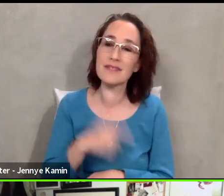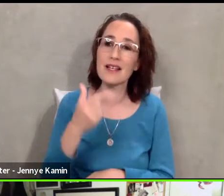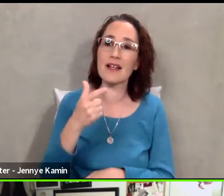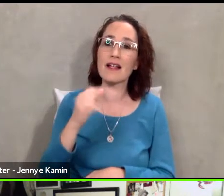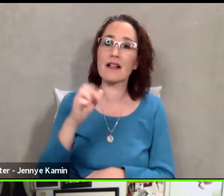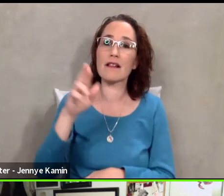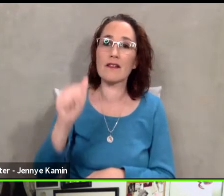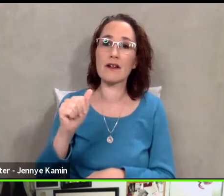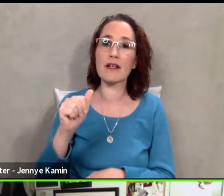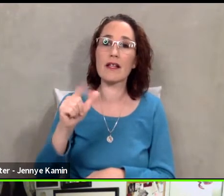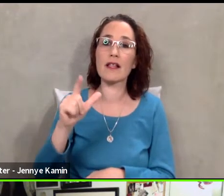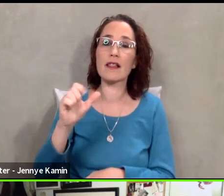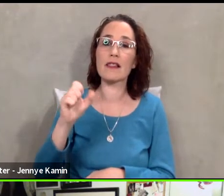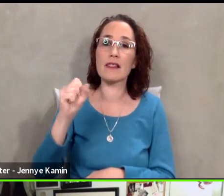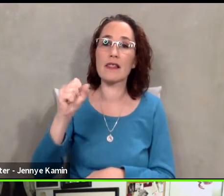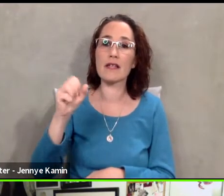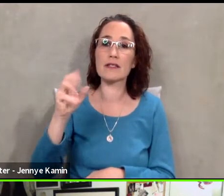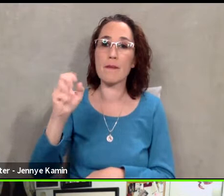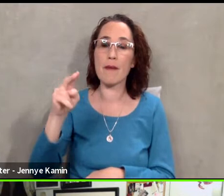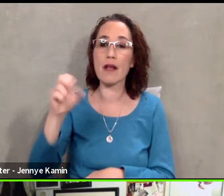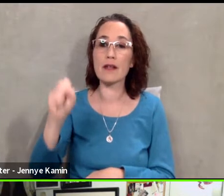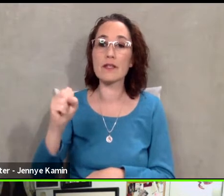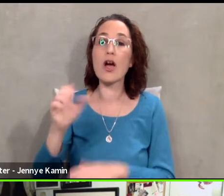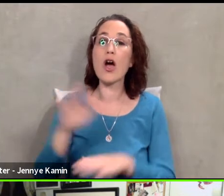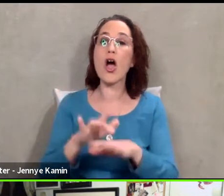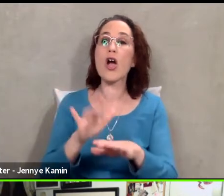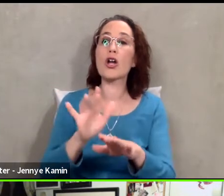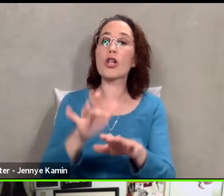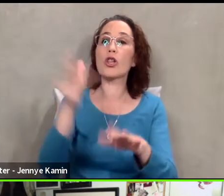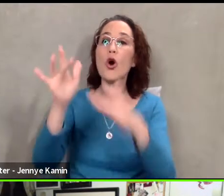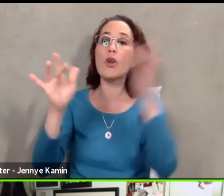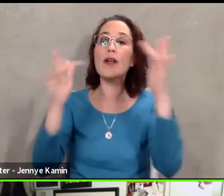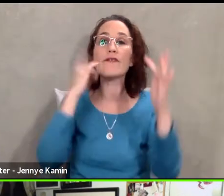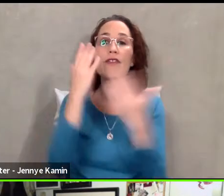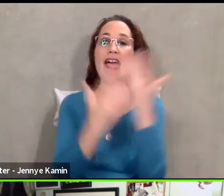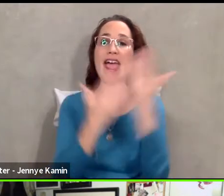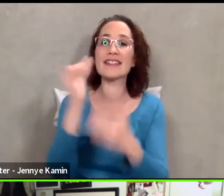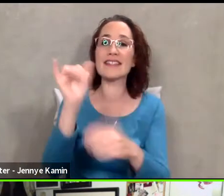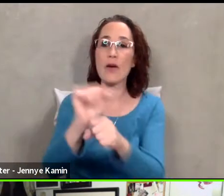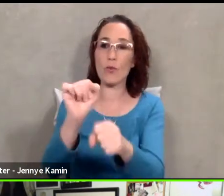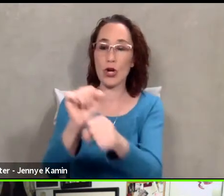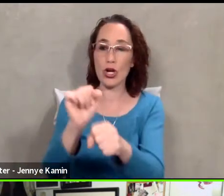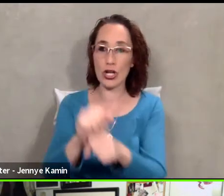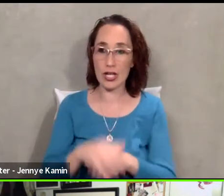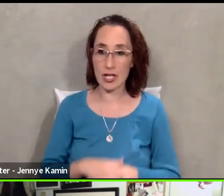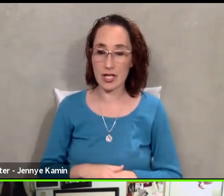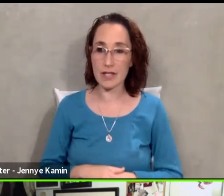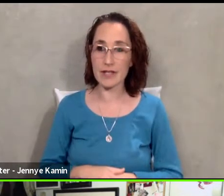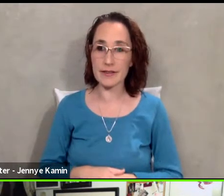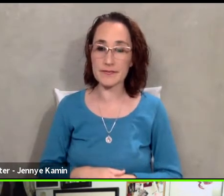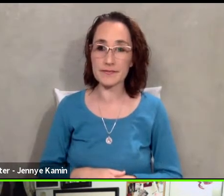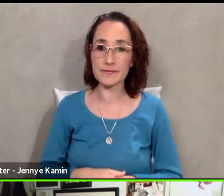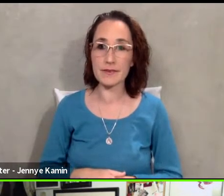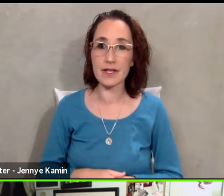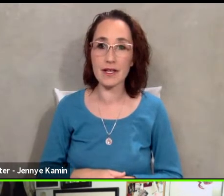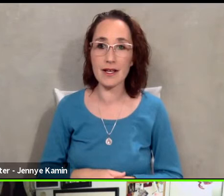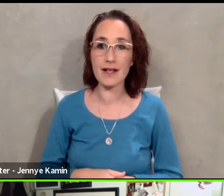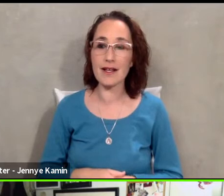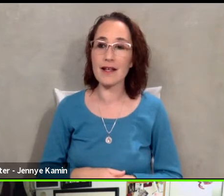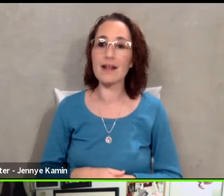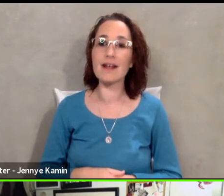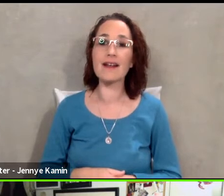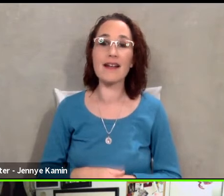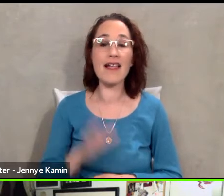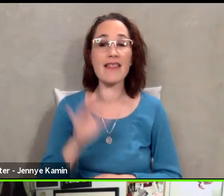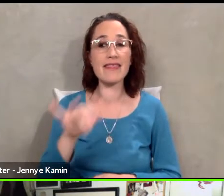Gloria a las manos que trabajan, glory to the hands that work. And that was my sort of workers